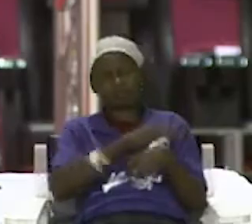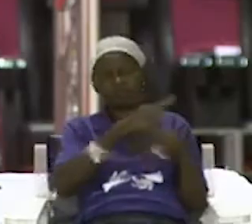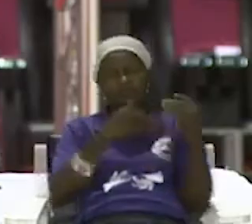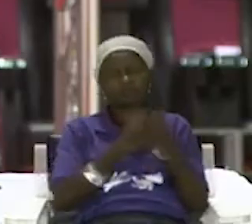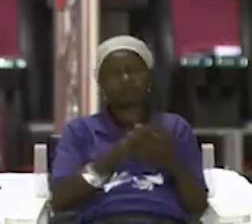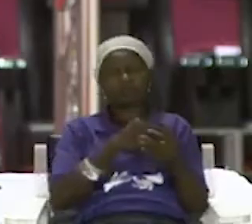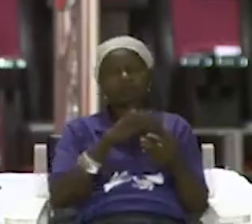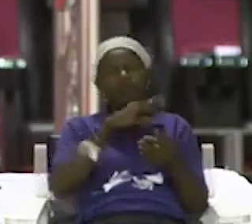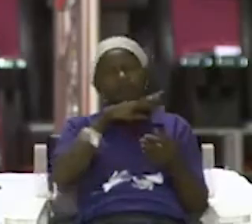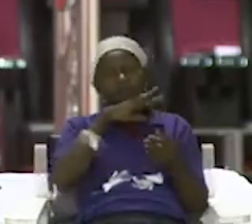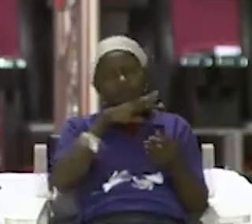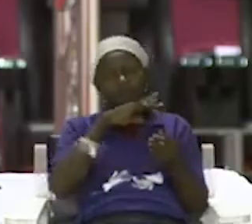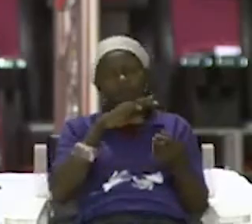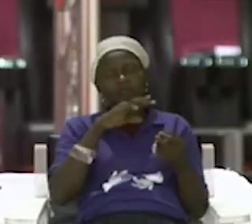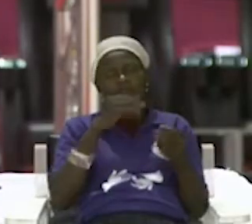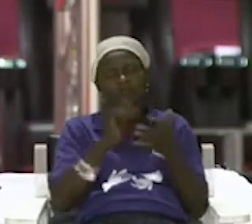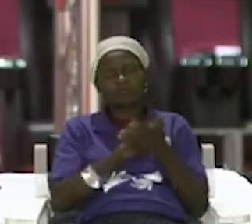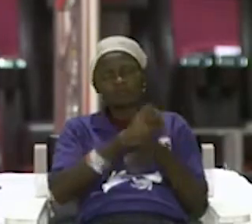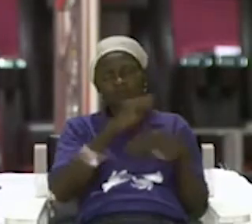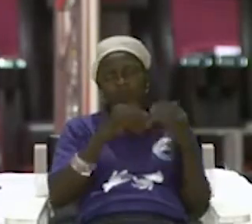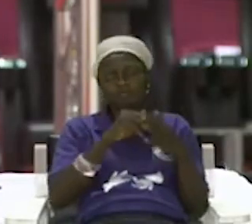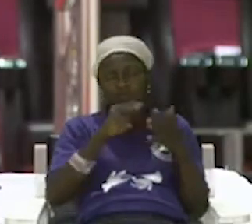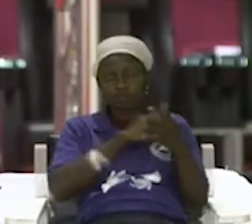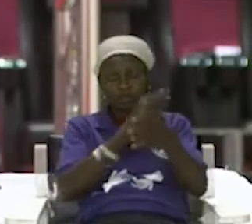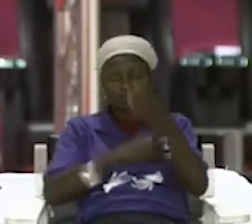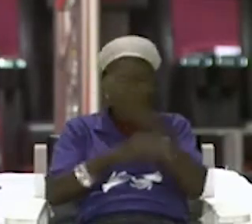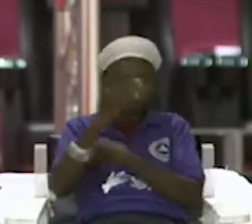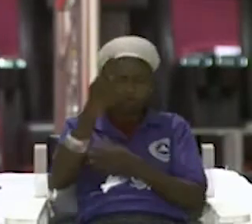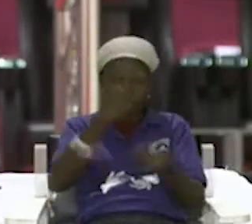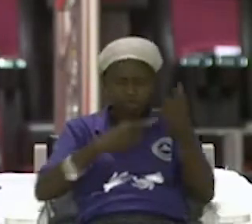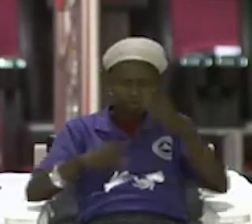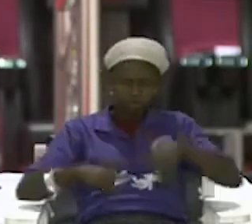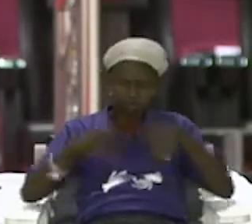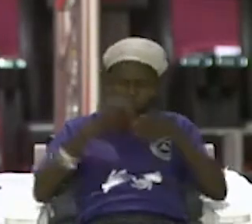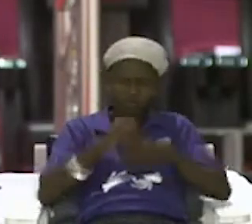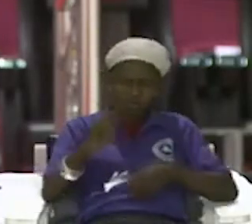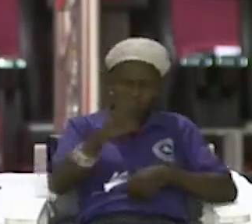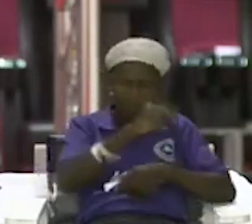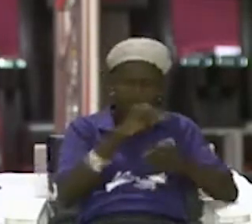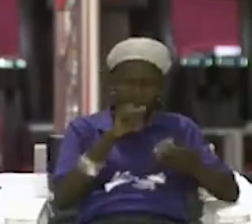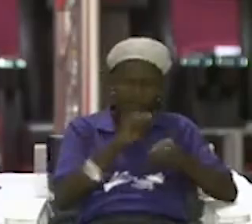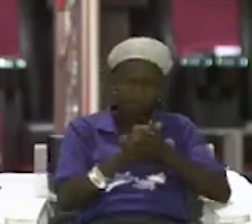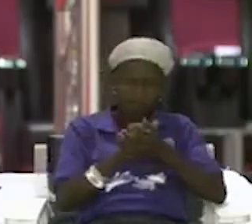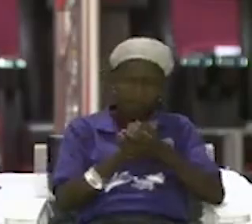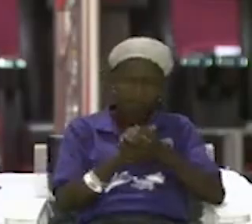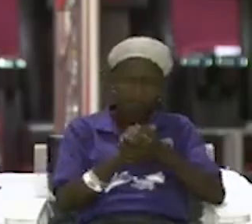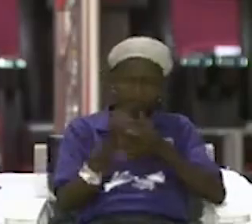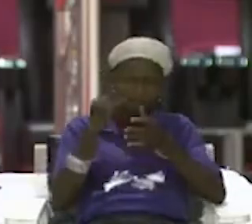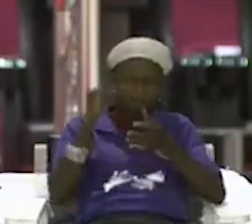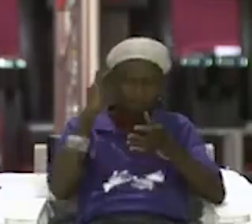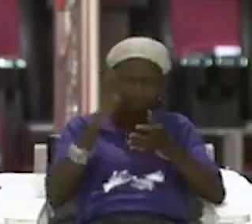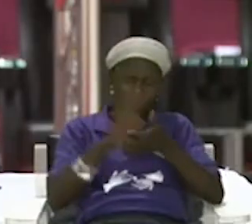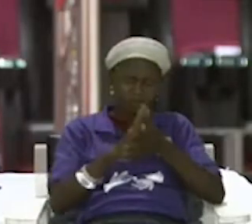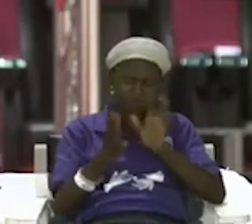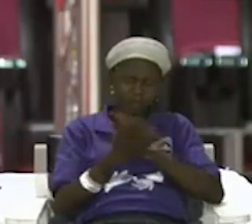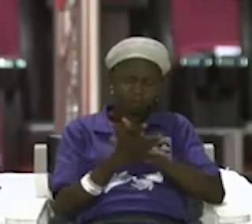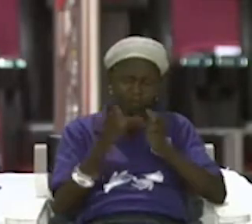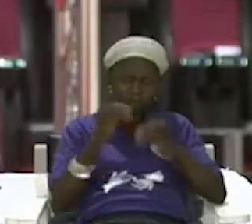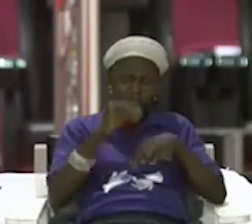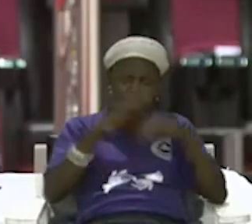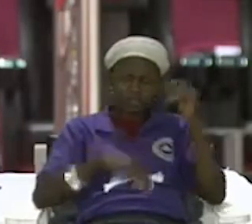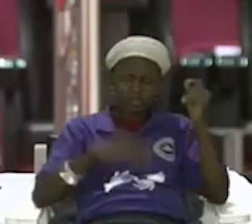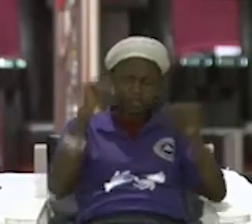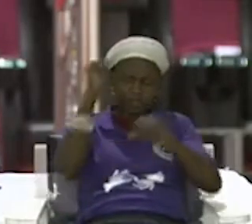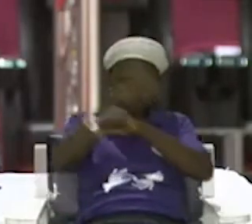sins. That the Almighty God will come and dwell in them so that they will become more than conquerors